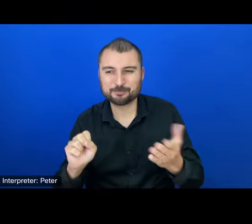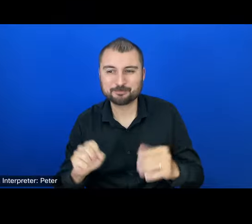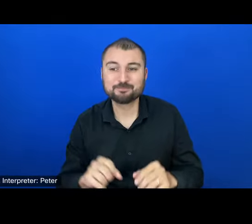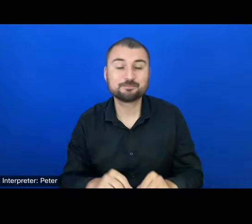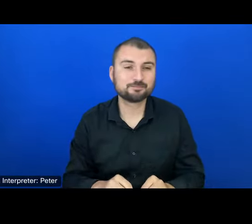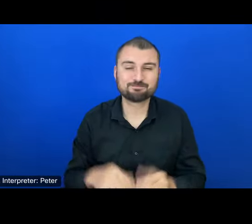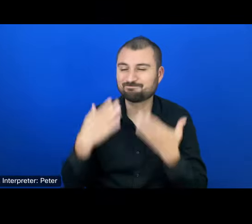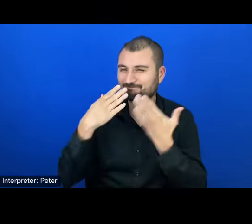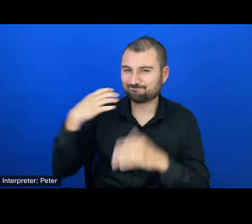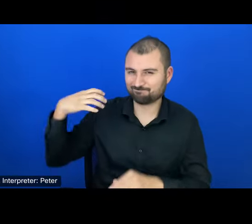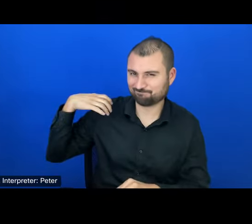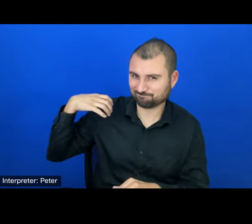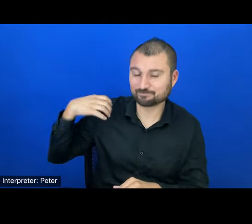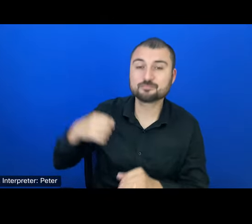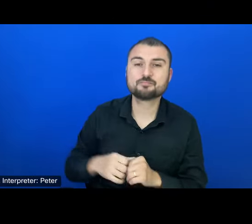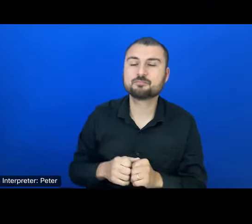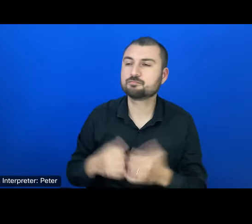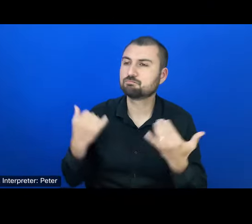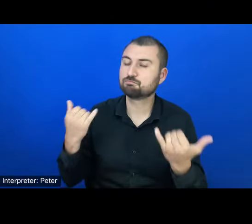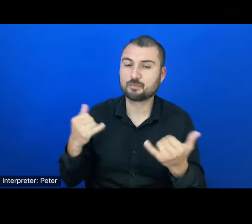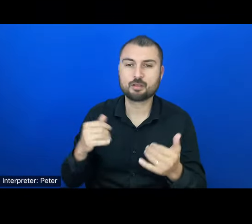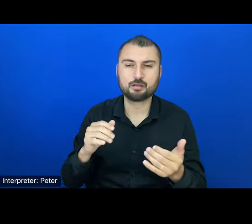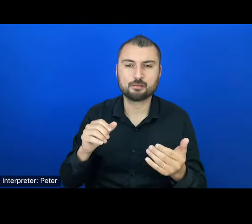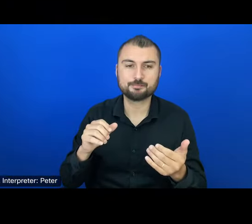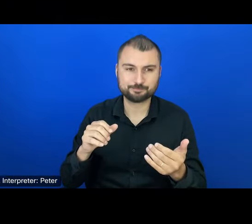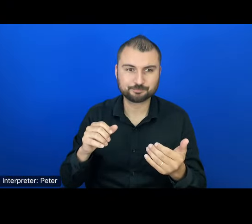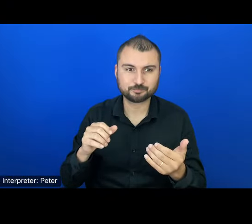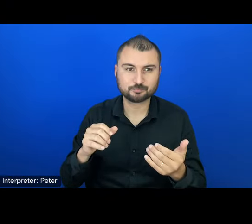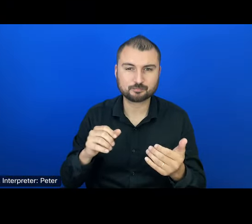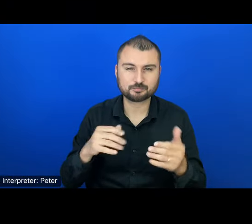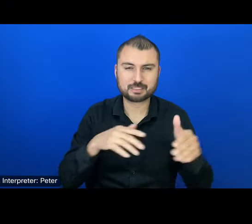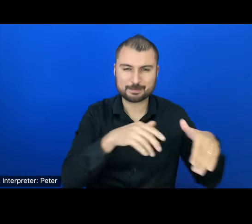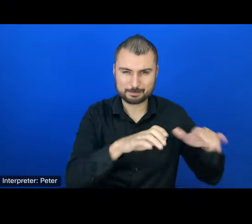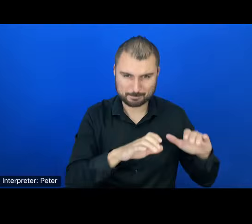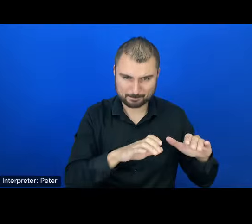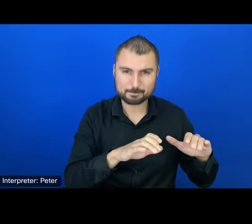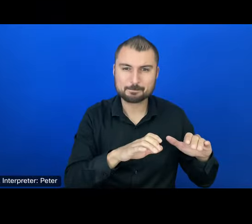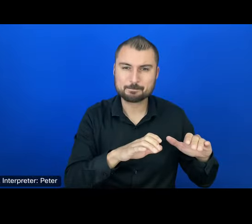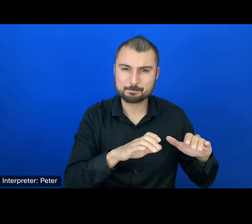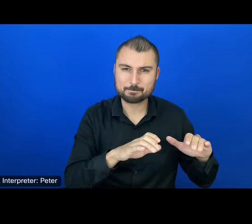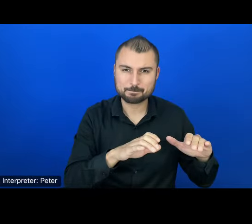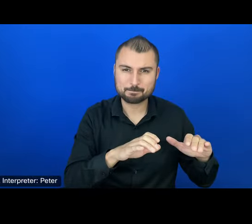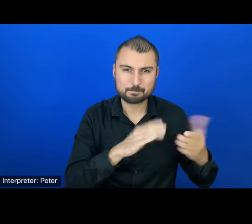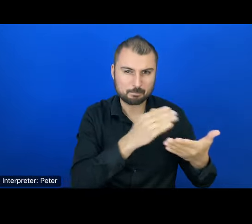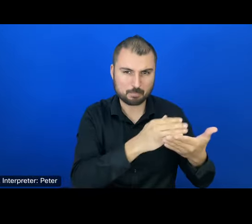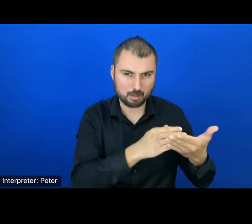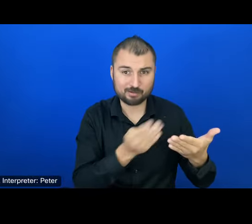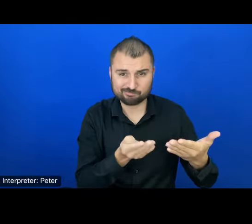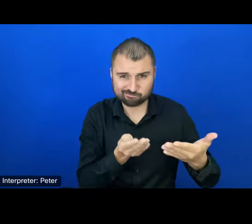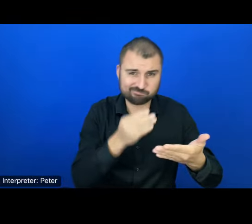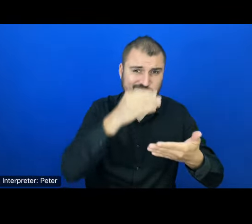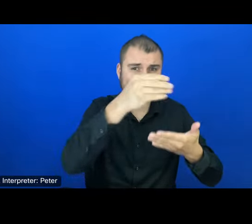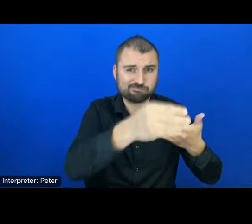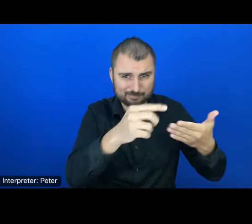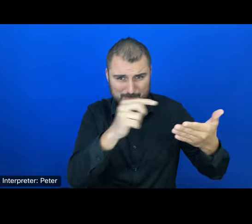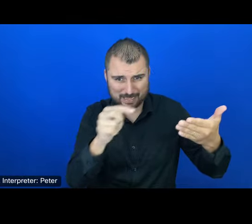Thank you, Mr. Chairman. I'm looking at the page right past the cemeteries. Yes, sir. With the budget